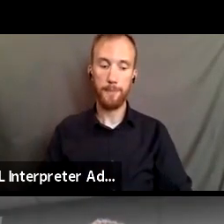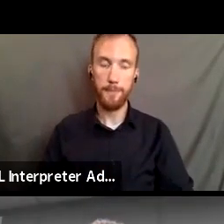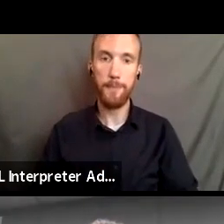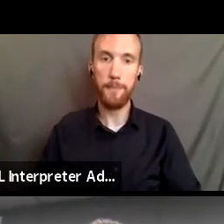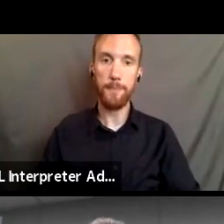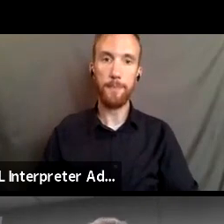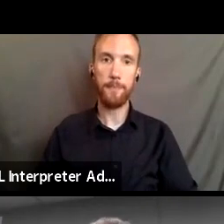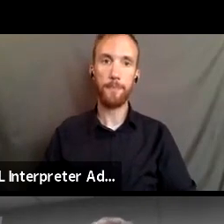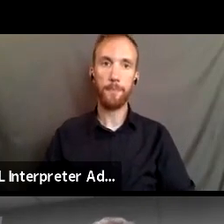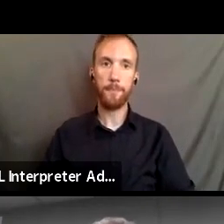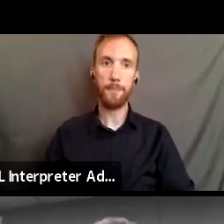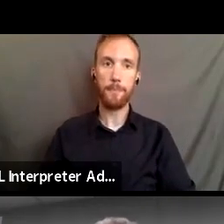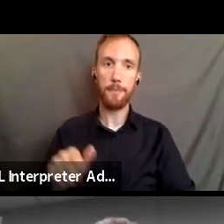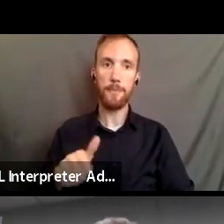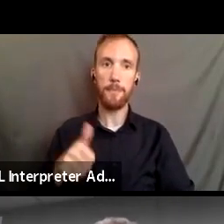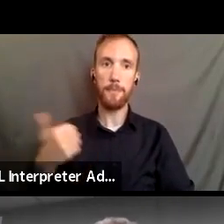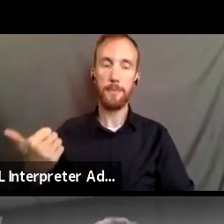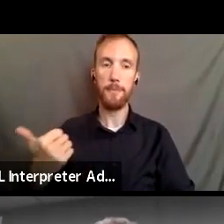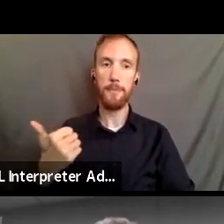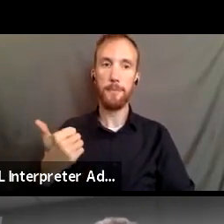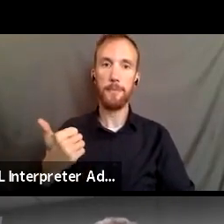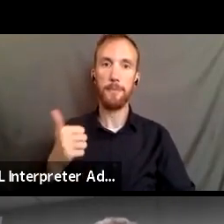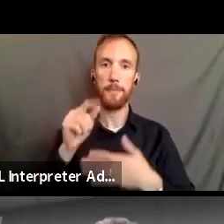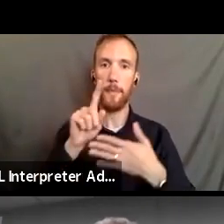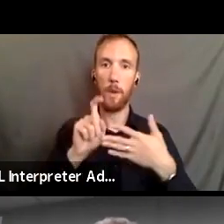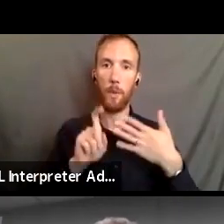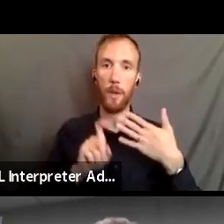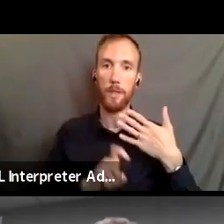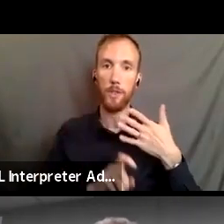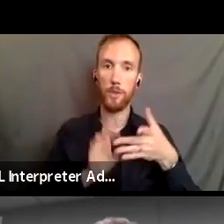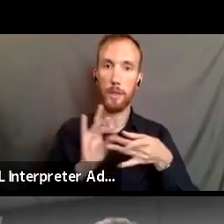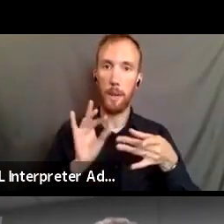any other questions or comments from board members